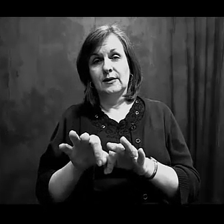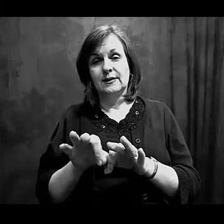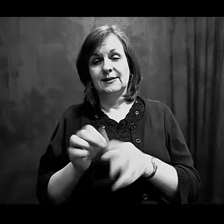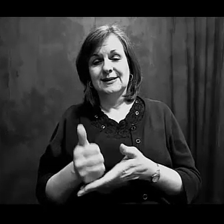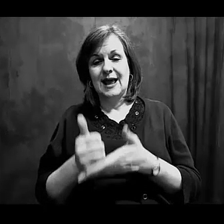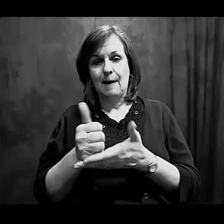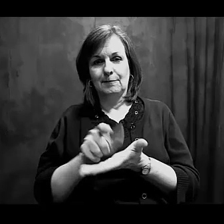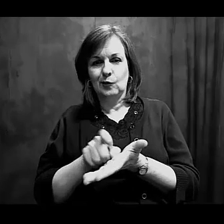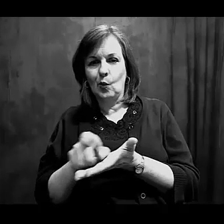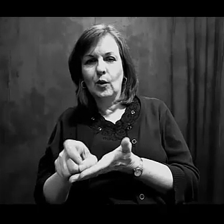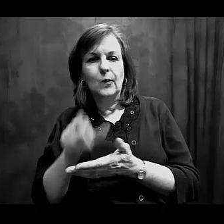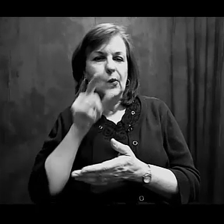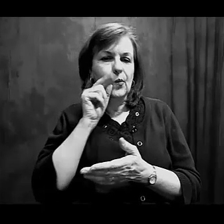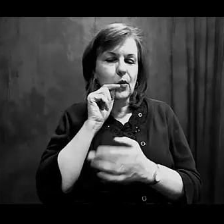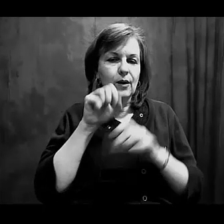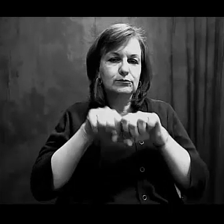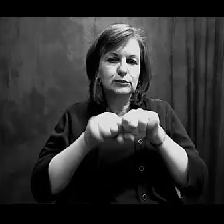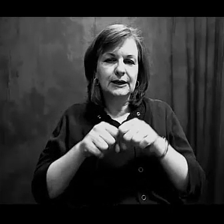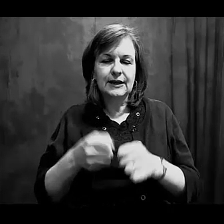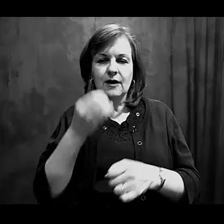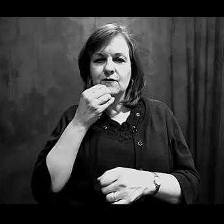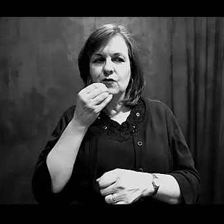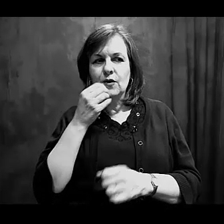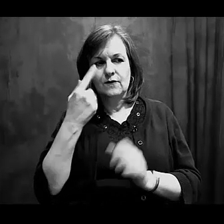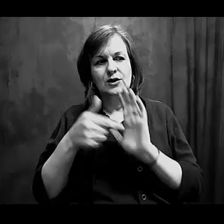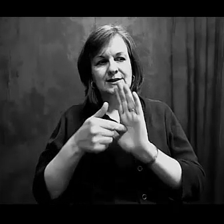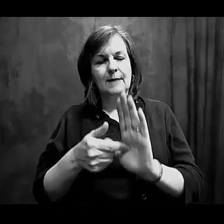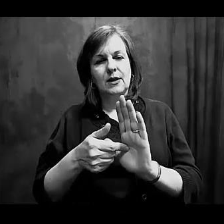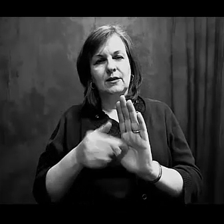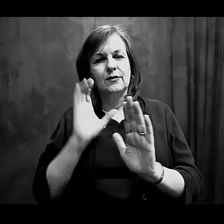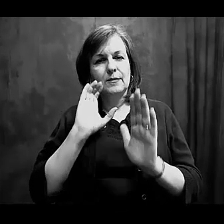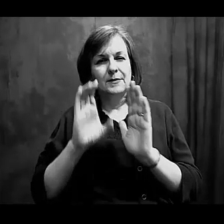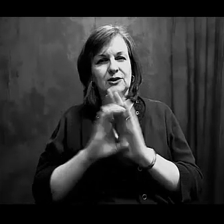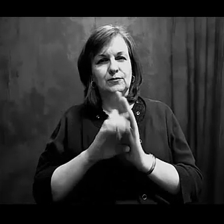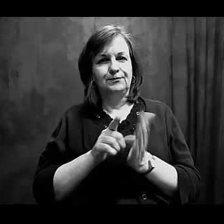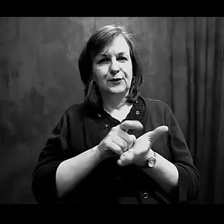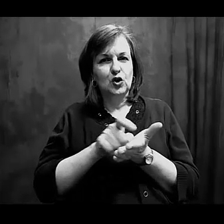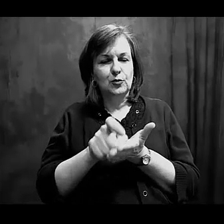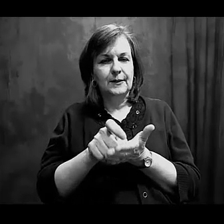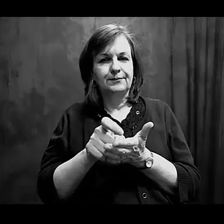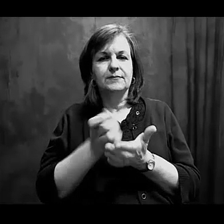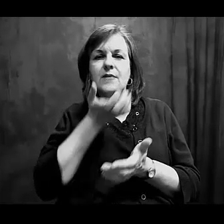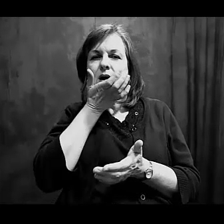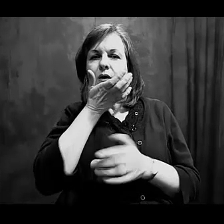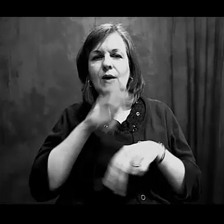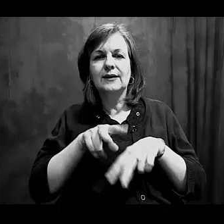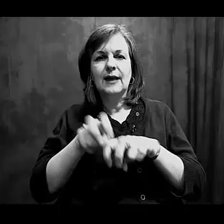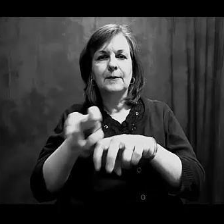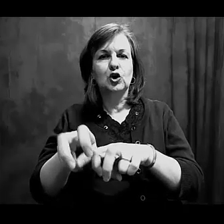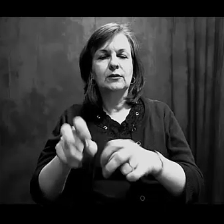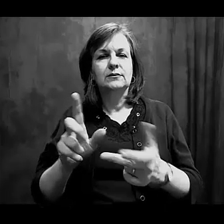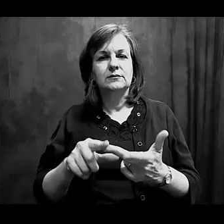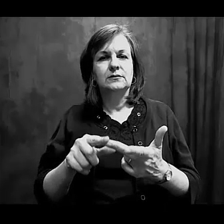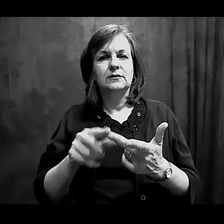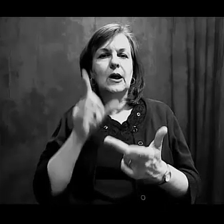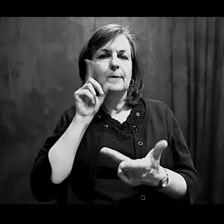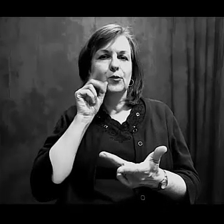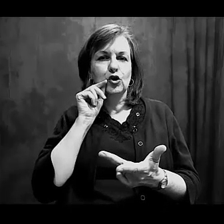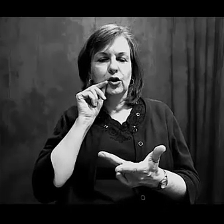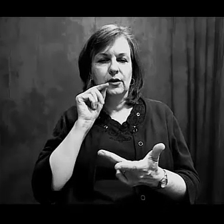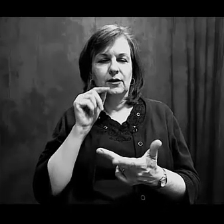for helping these organisms break down the food. You see them here in my picture in the earthworm, grasshopper, and